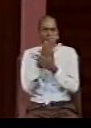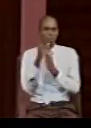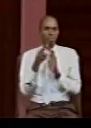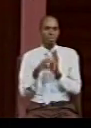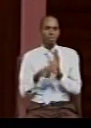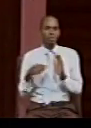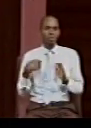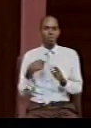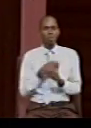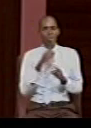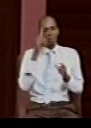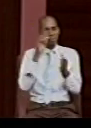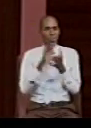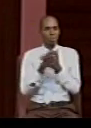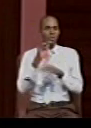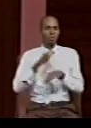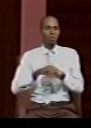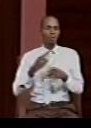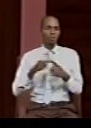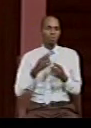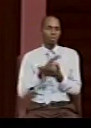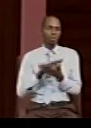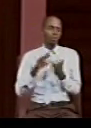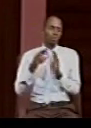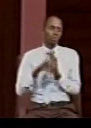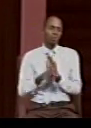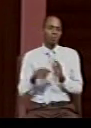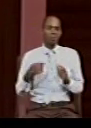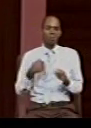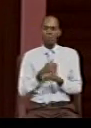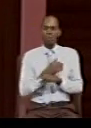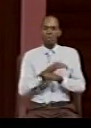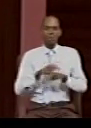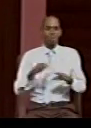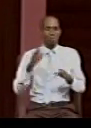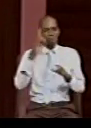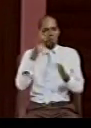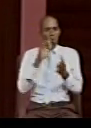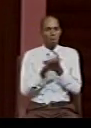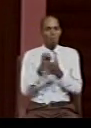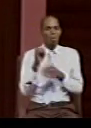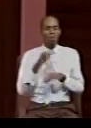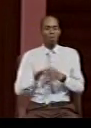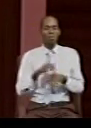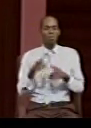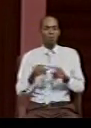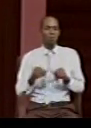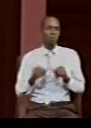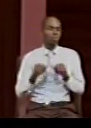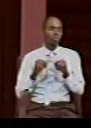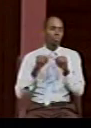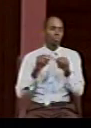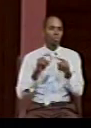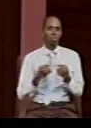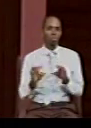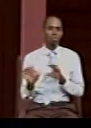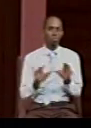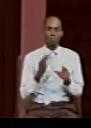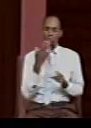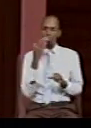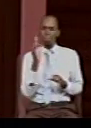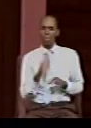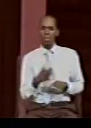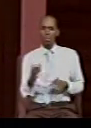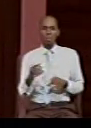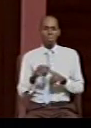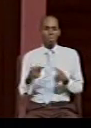believe unto righteousness. We don't believe unto continuing to do evil. We believe